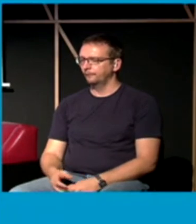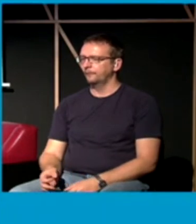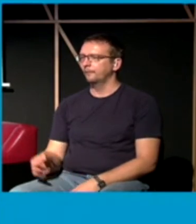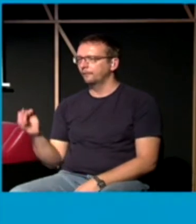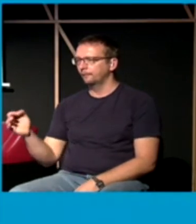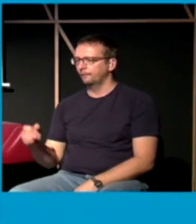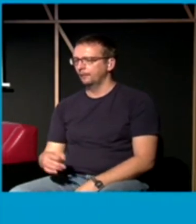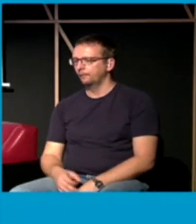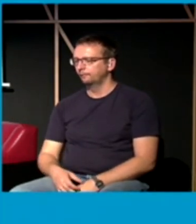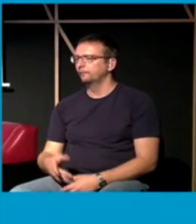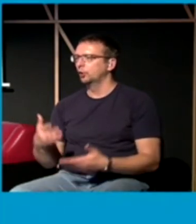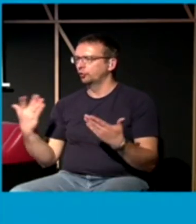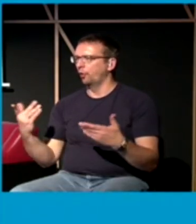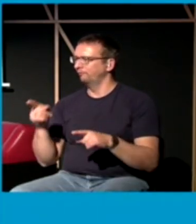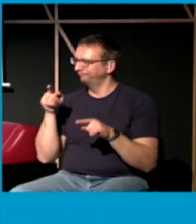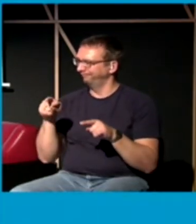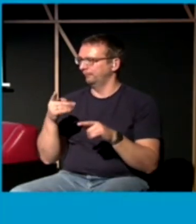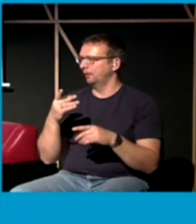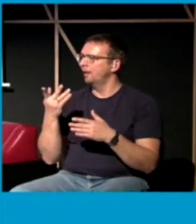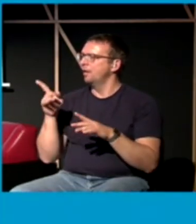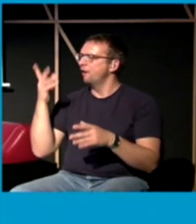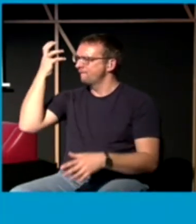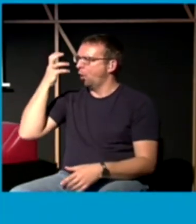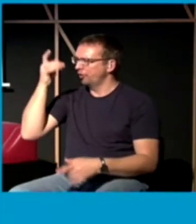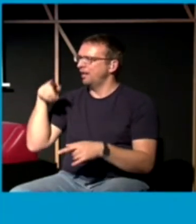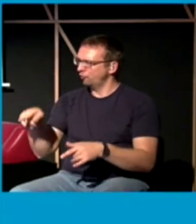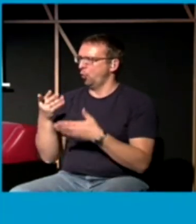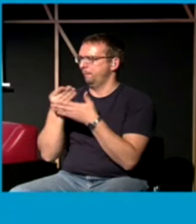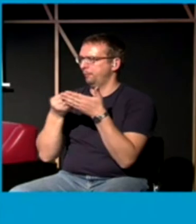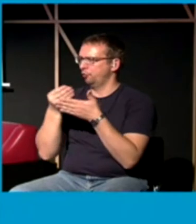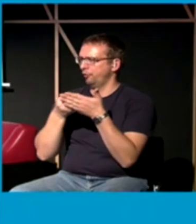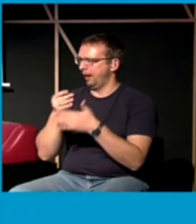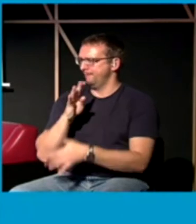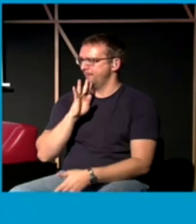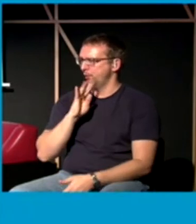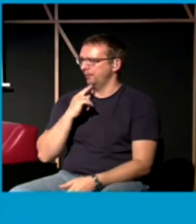Laid off by Llorente, and Son Heung-min curls in a delightful second for Spurs.